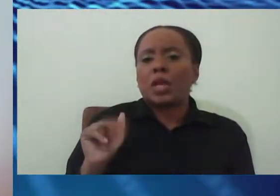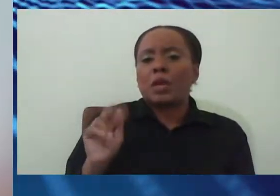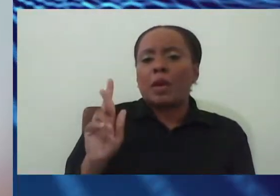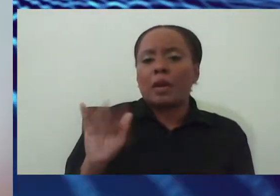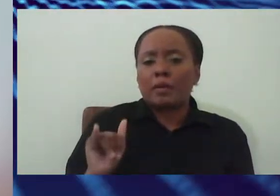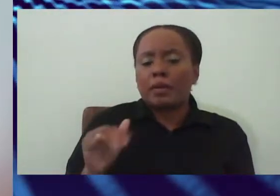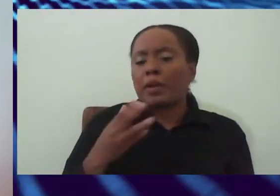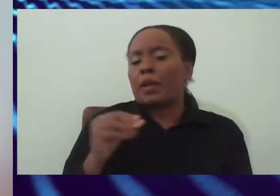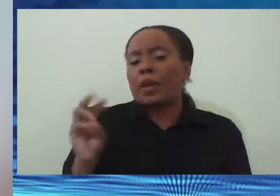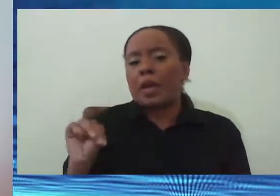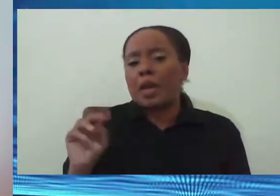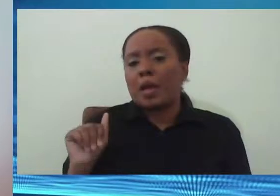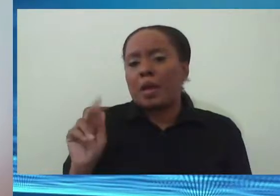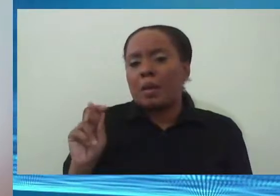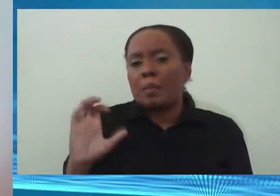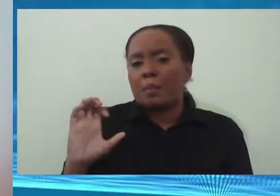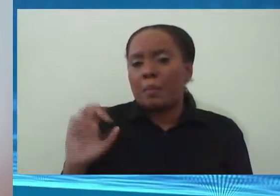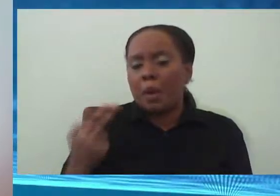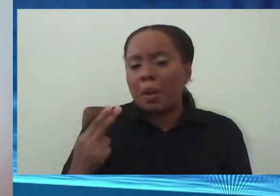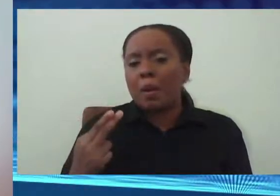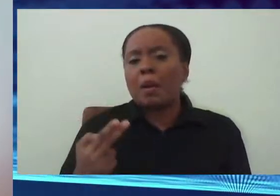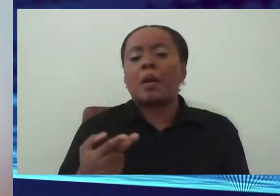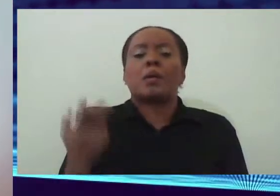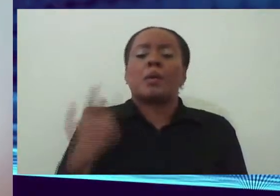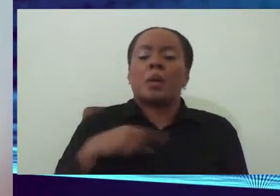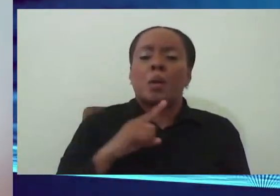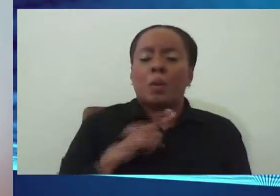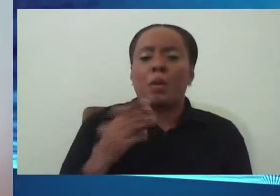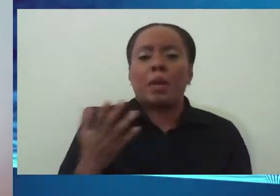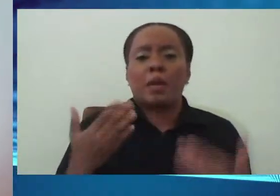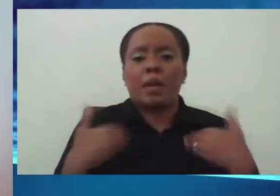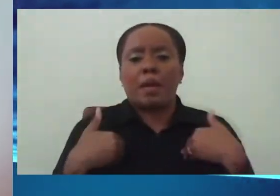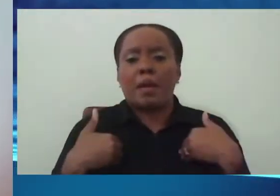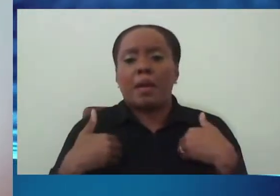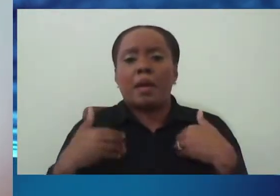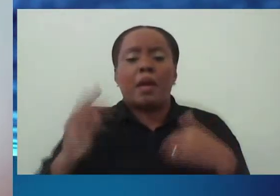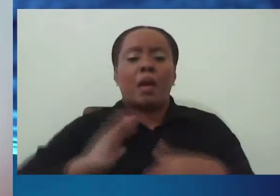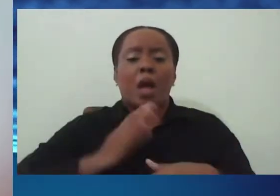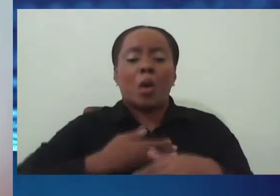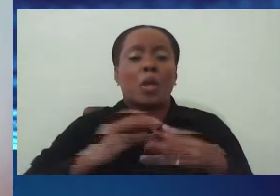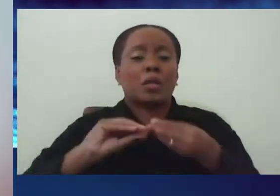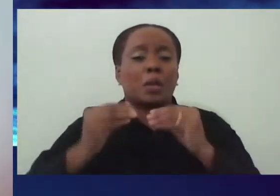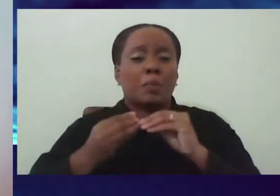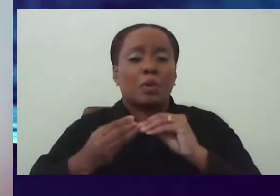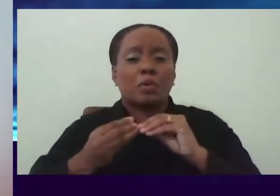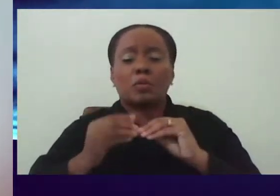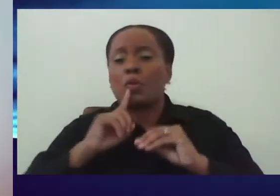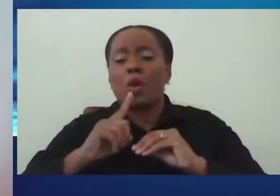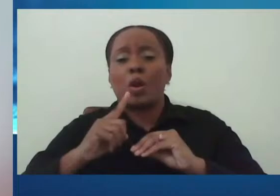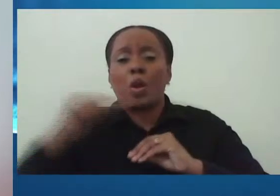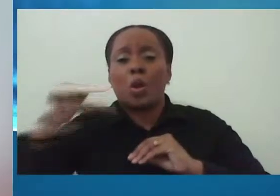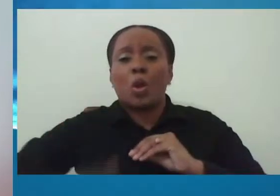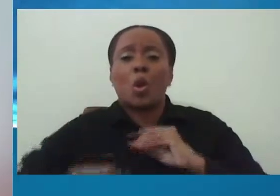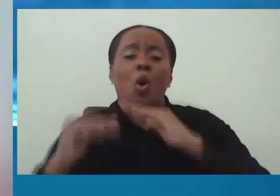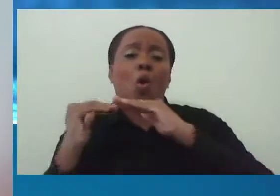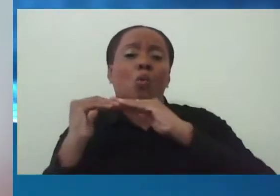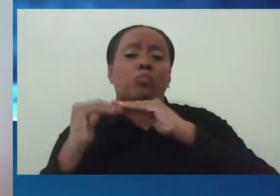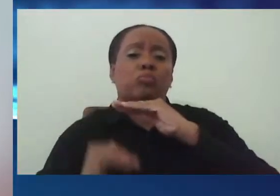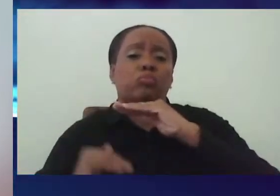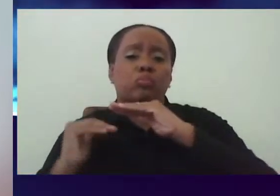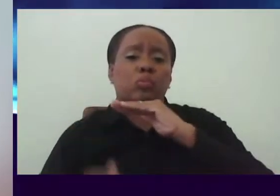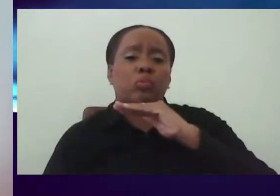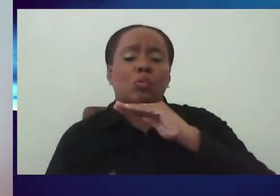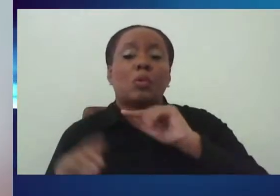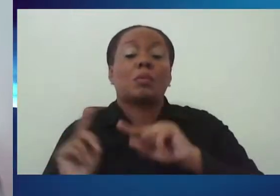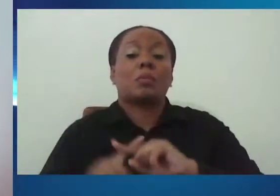100,000 as a threshold that we were aiming for to get below. And we have been, for the past few